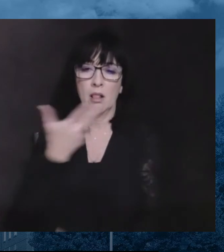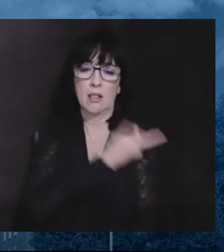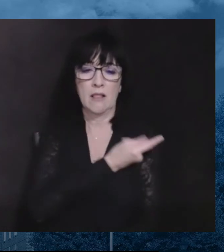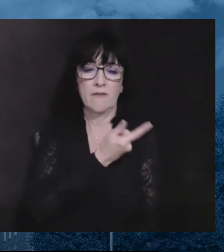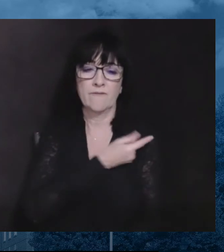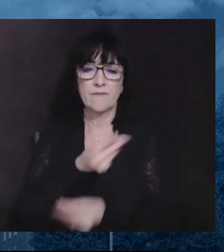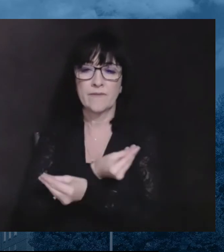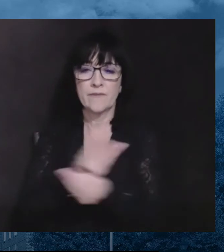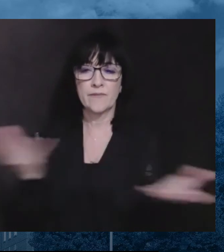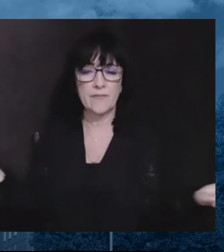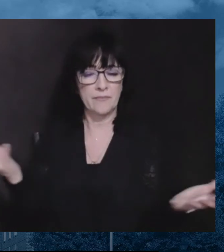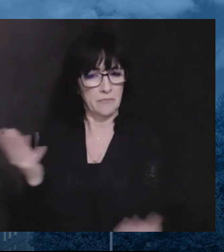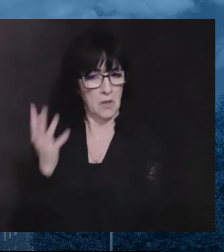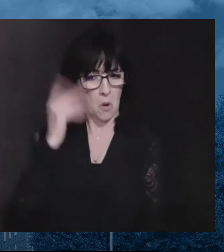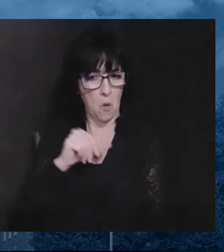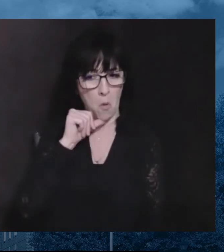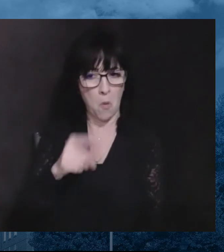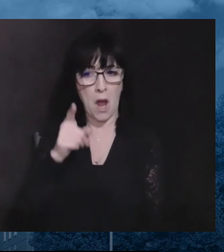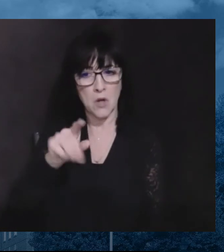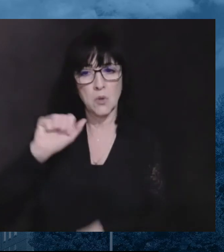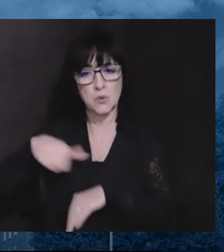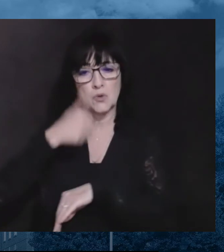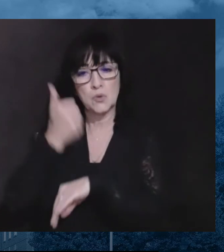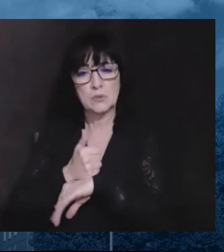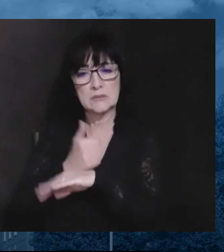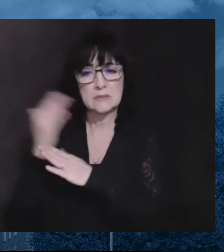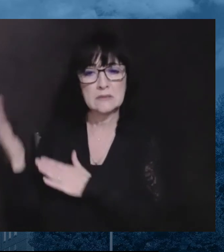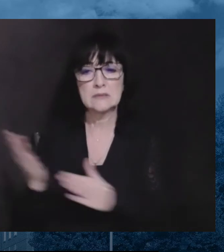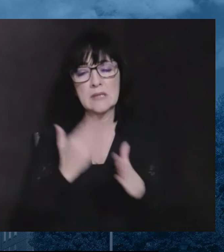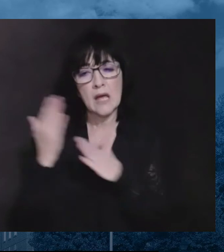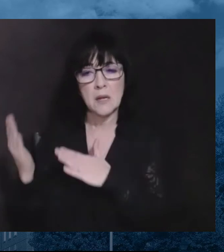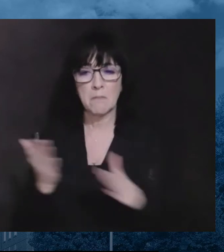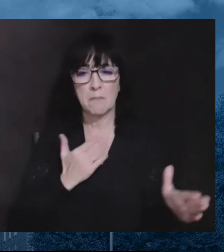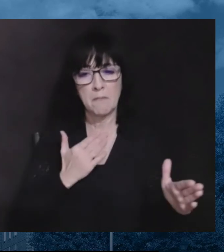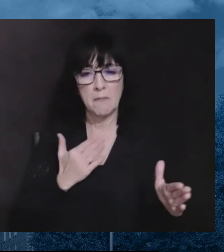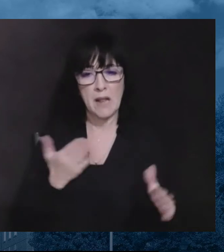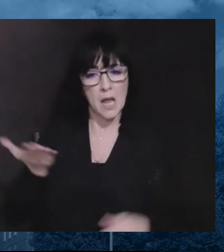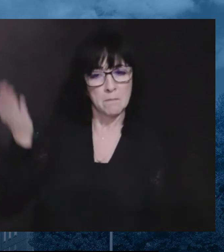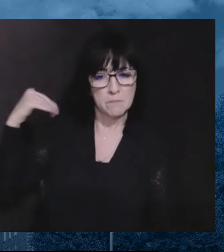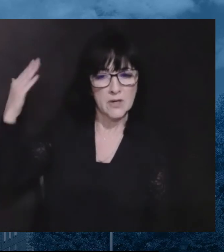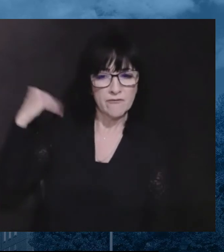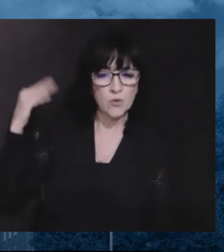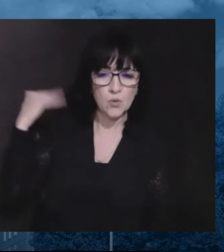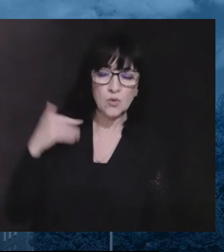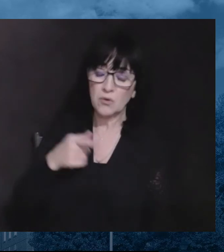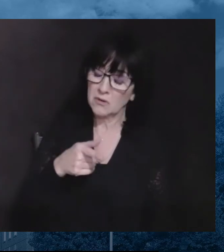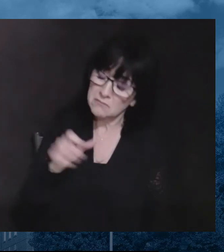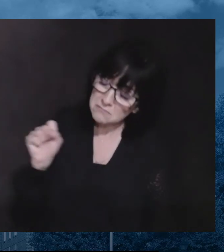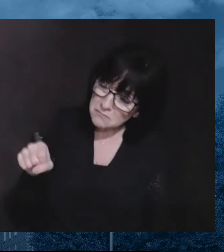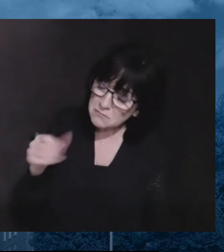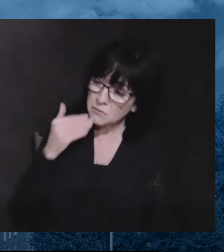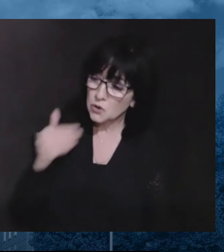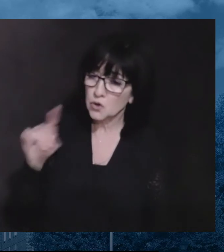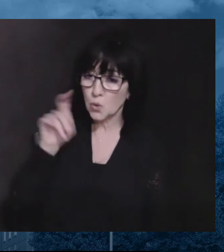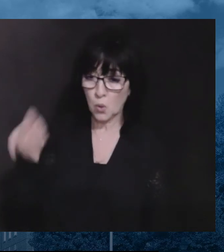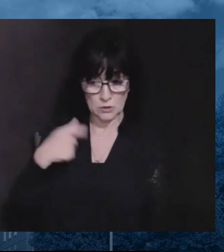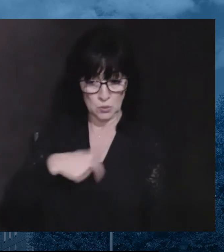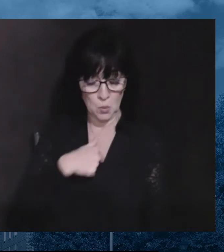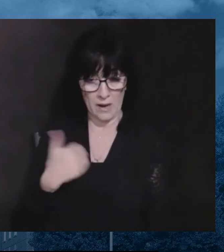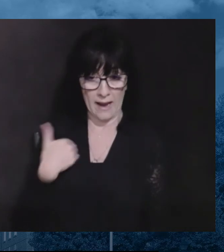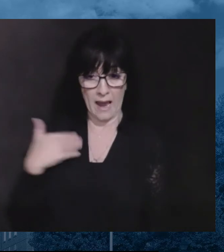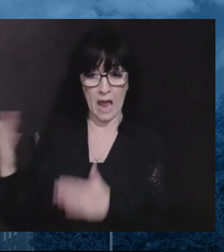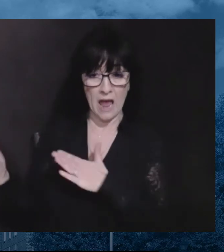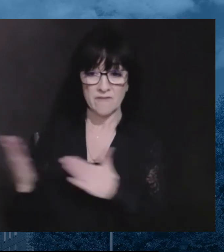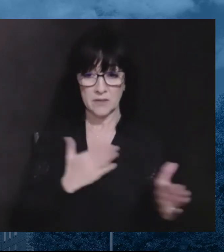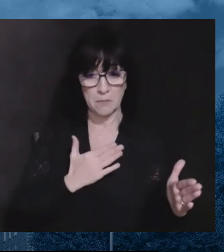that finalized sooner? Would that not have expedited the current process? Yeah, I think it's a great question. We do have a plan and we are